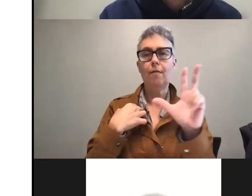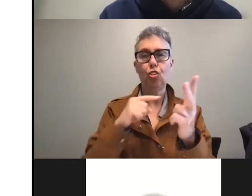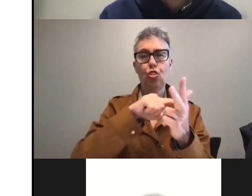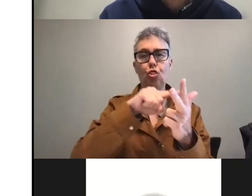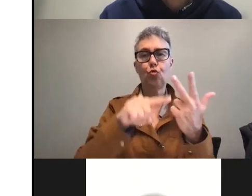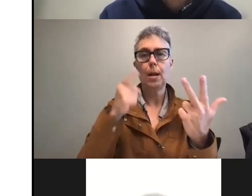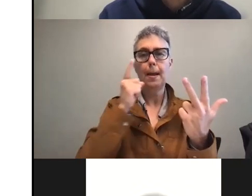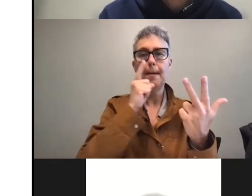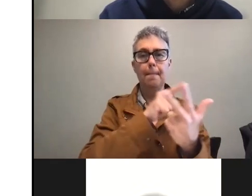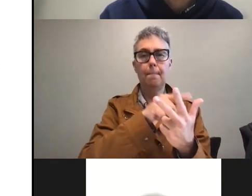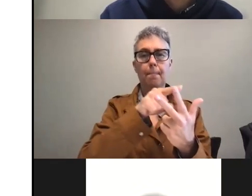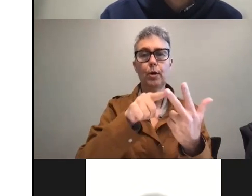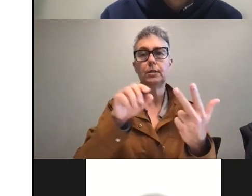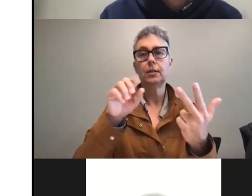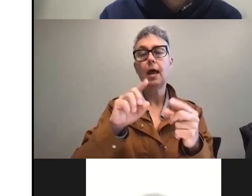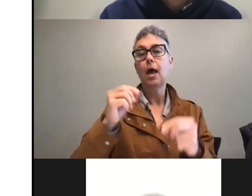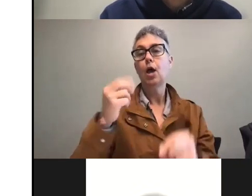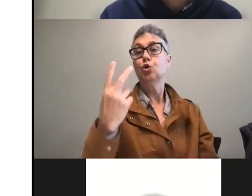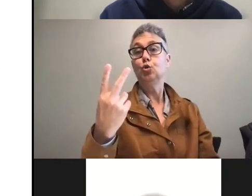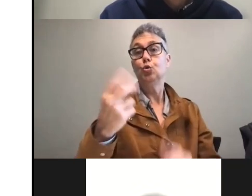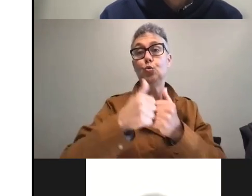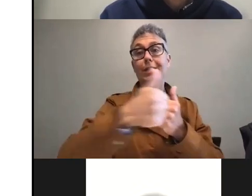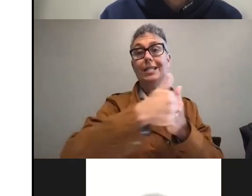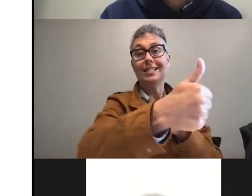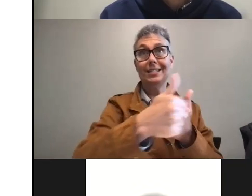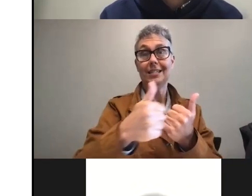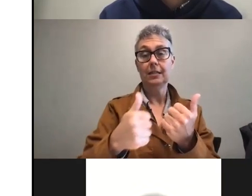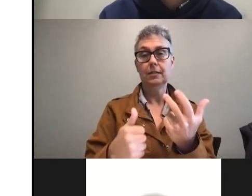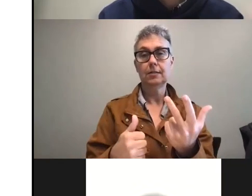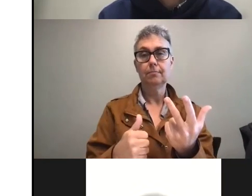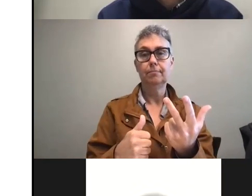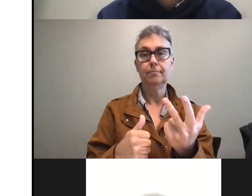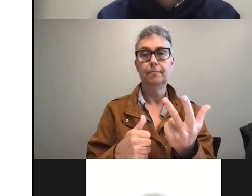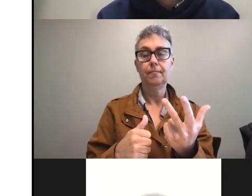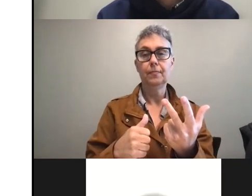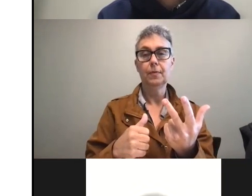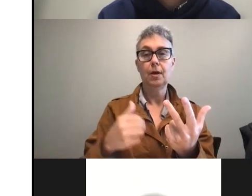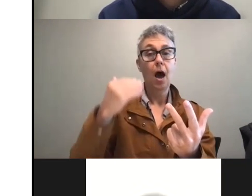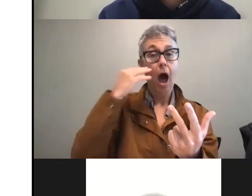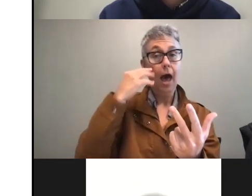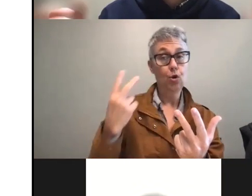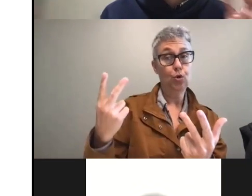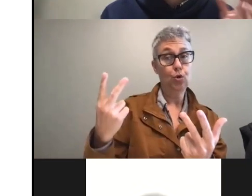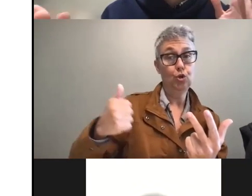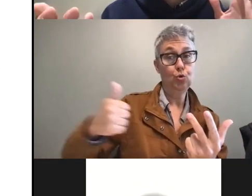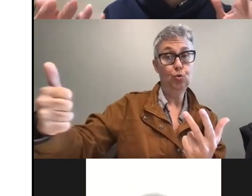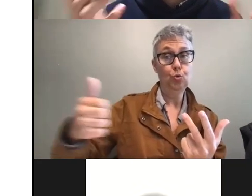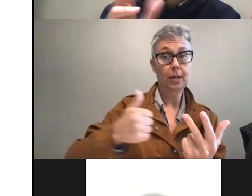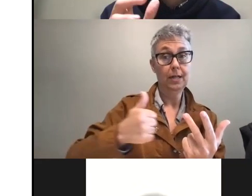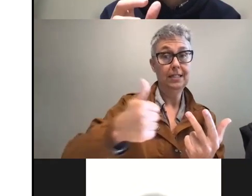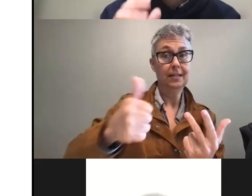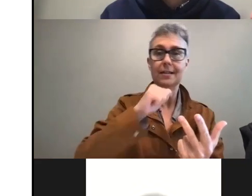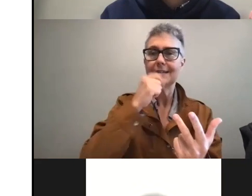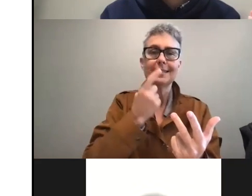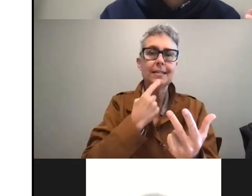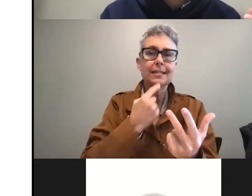and you have 2 distances, right? So you just knowing these 2 distances, it does not